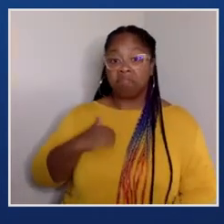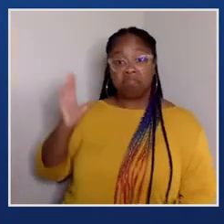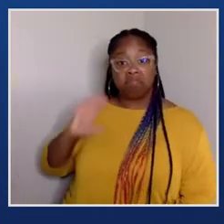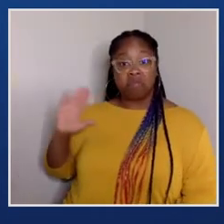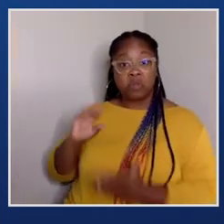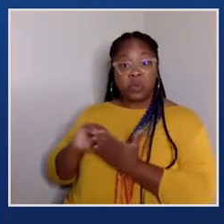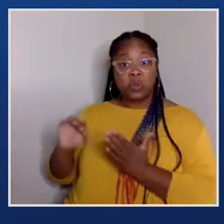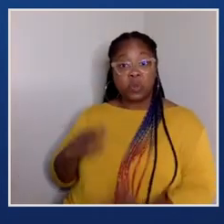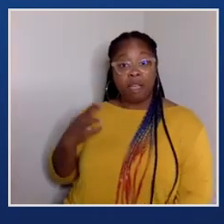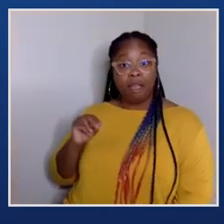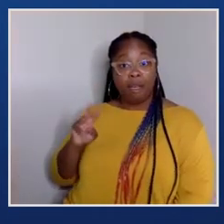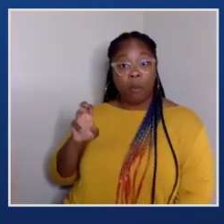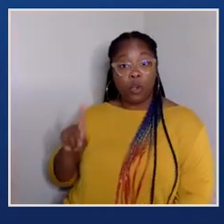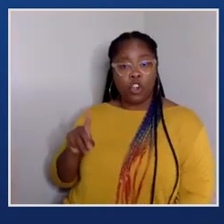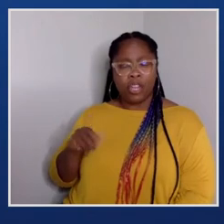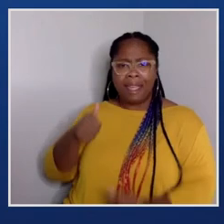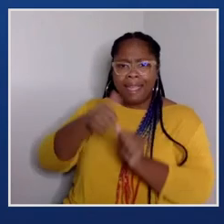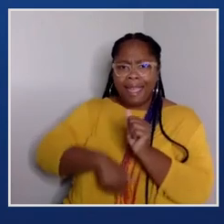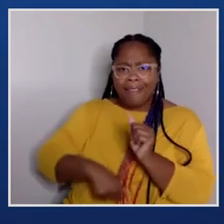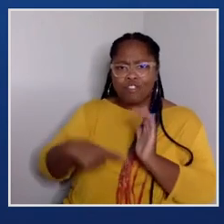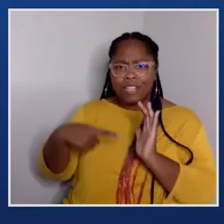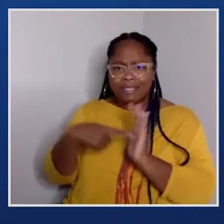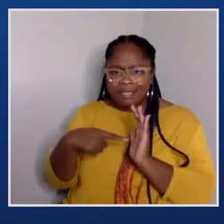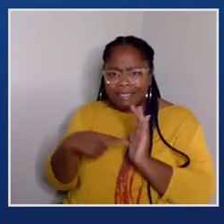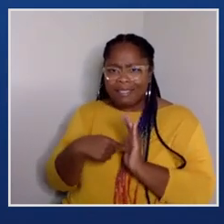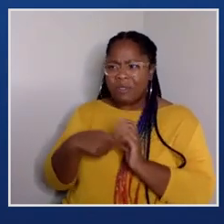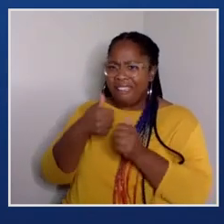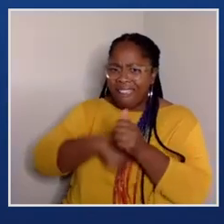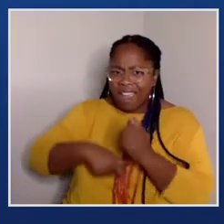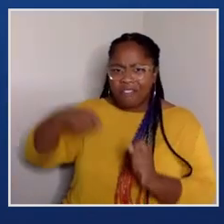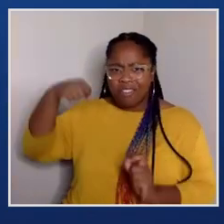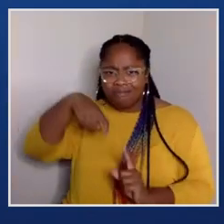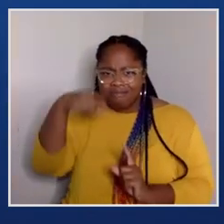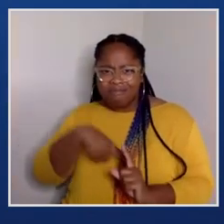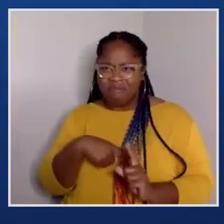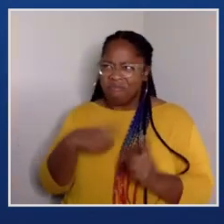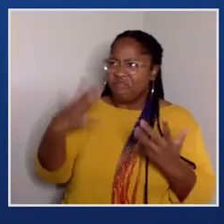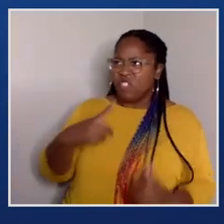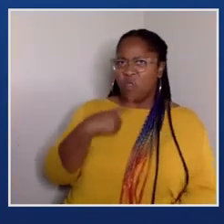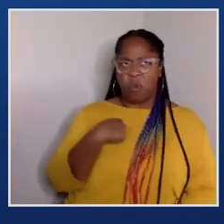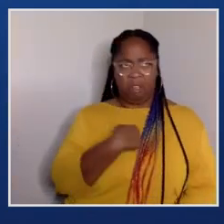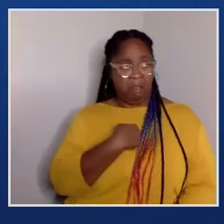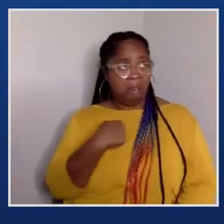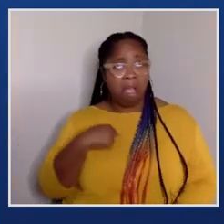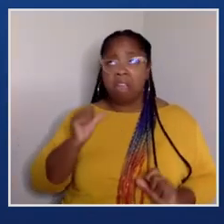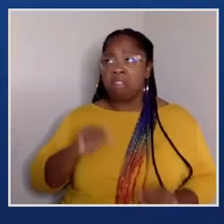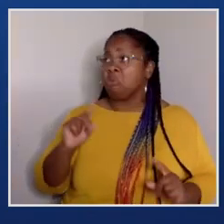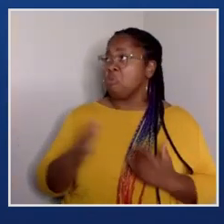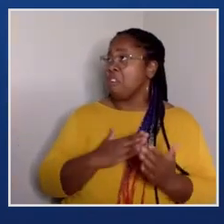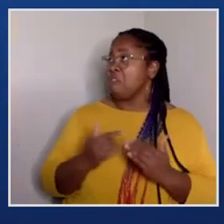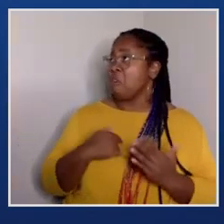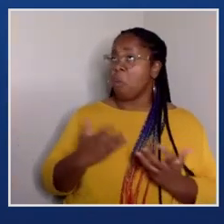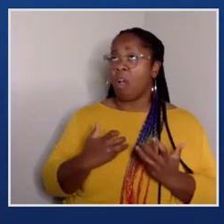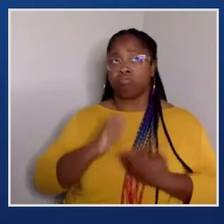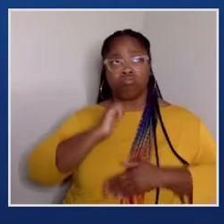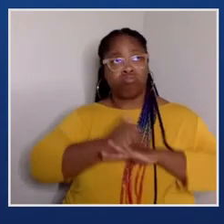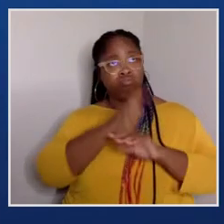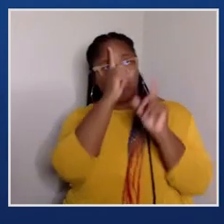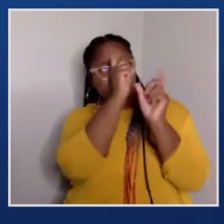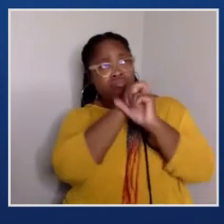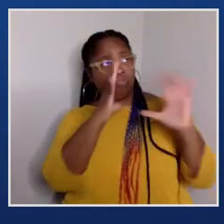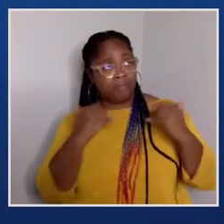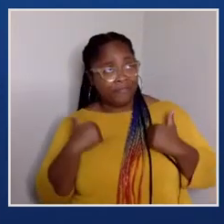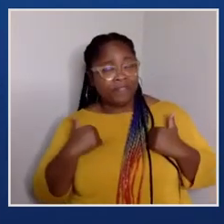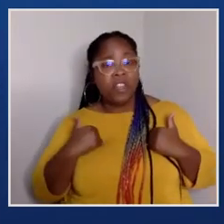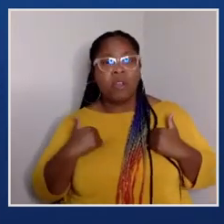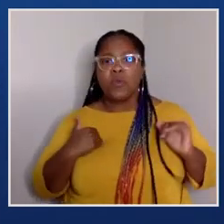every signal we received as undergraduates told us we could be anything we set our minds and hearts to. There was an implicit